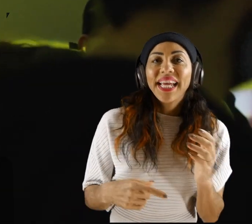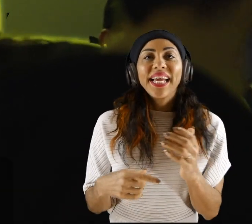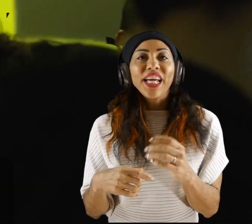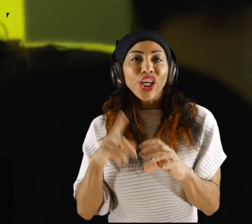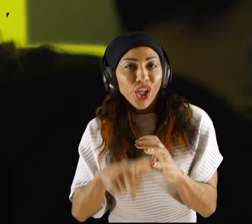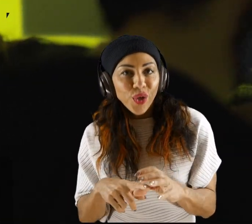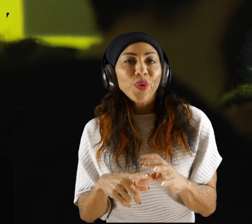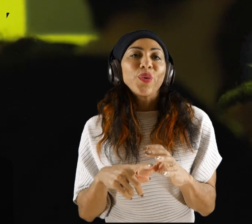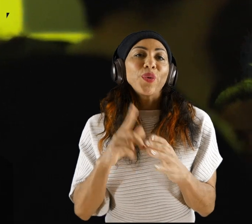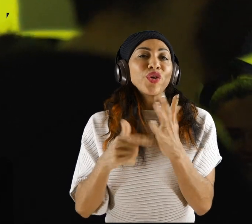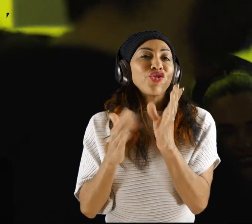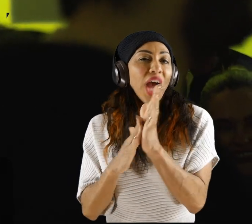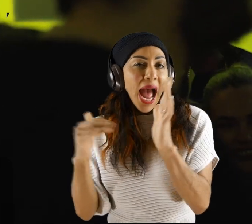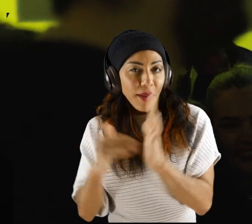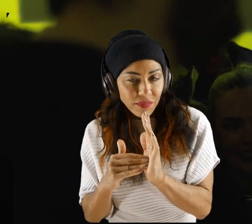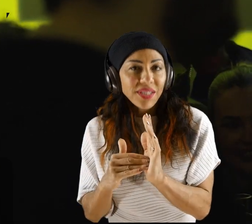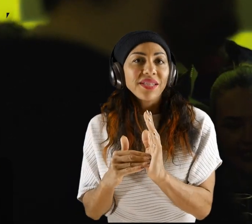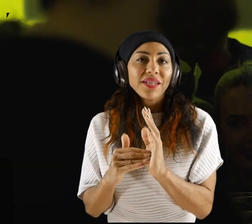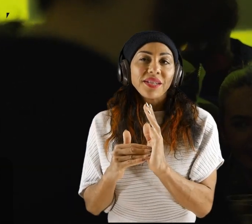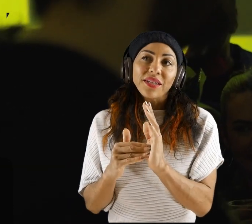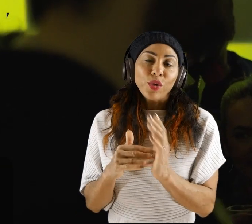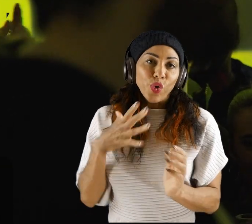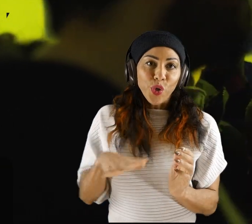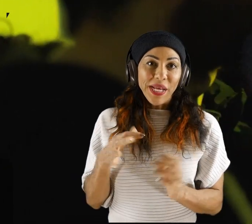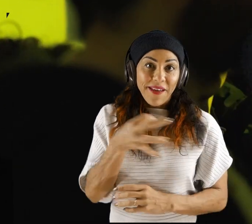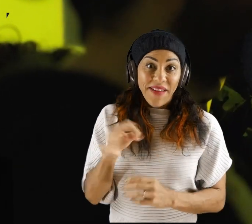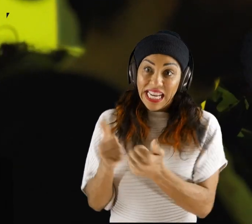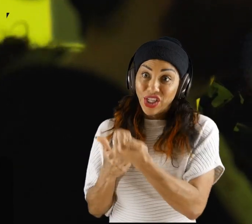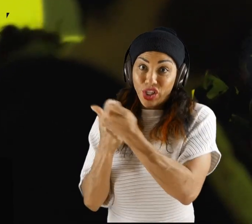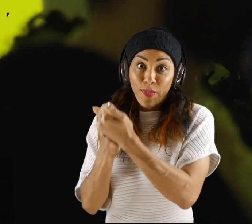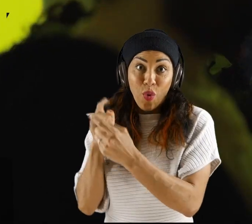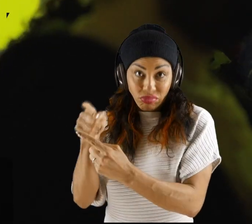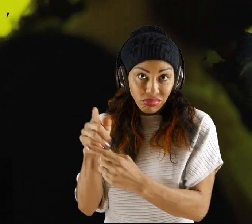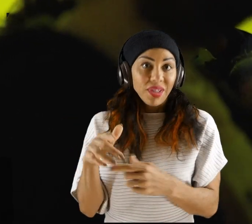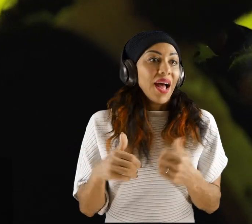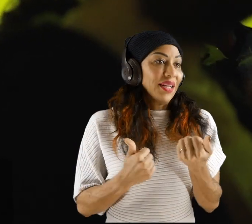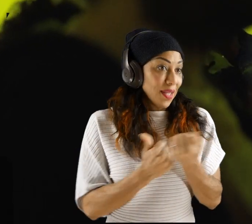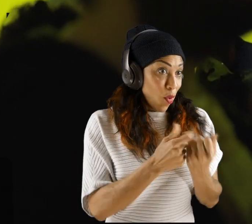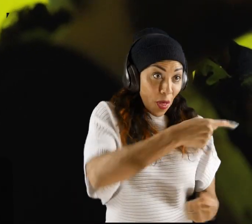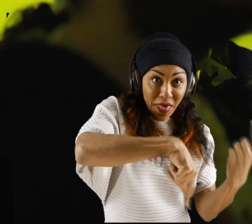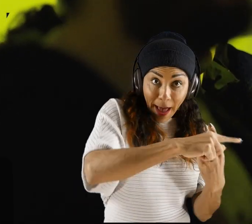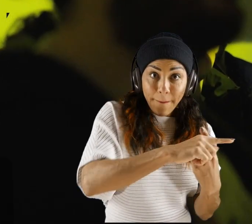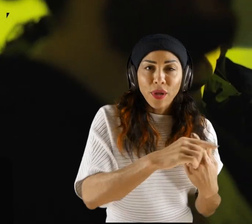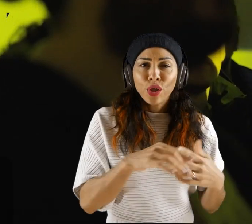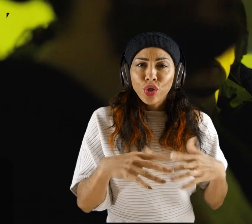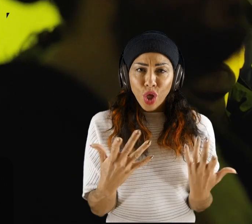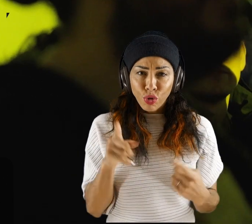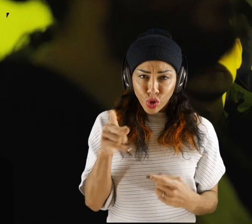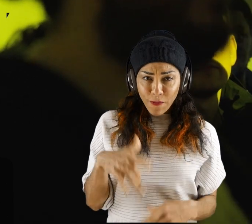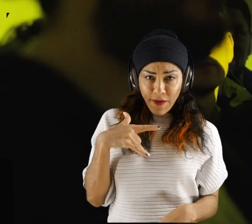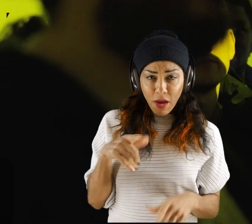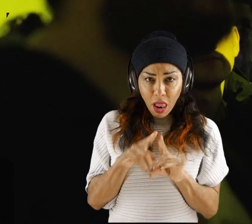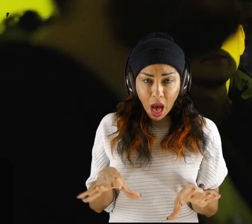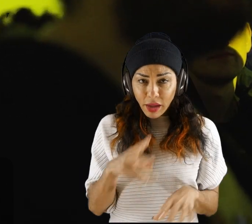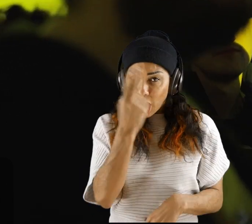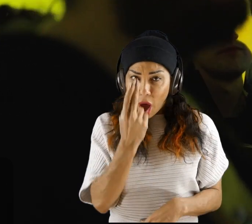the creative work takes a village, but it takes a village for those guys too, and we call those guys the artists. So I wonder if you feel like an artist